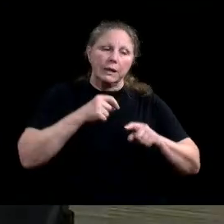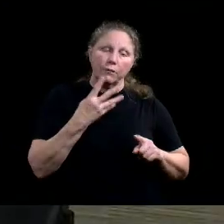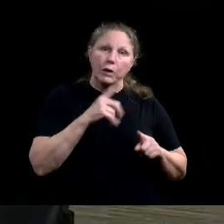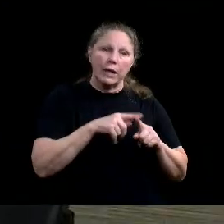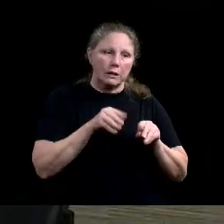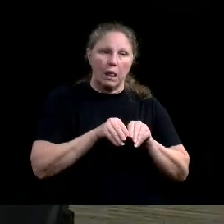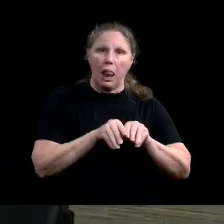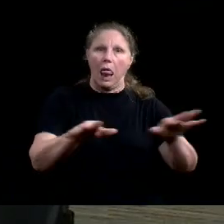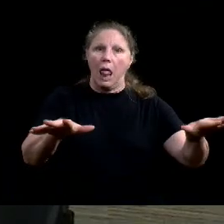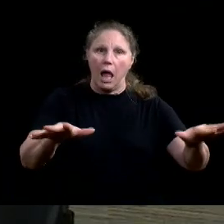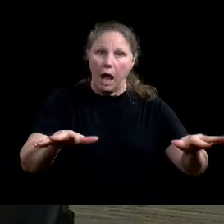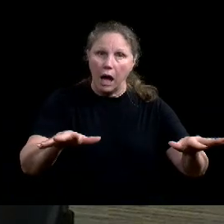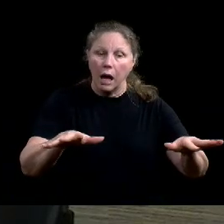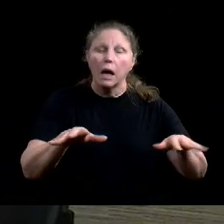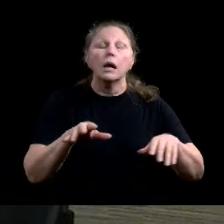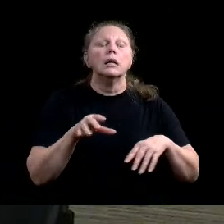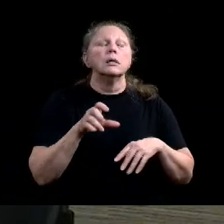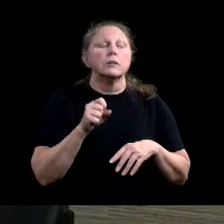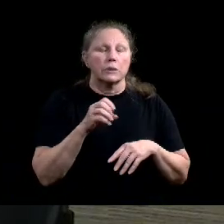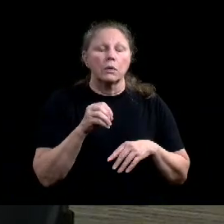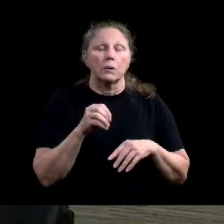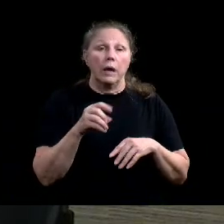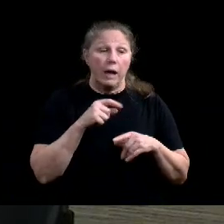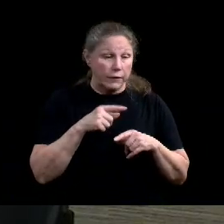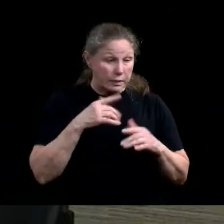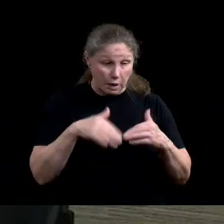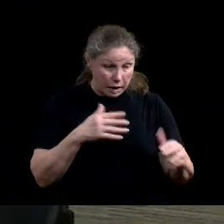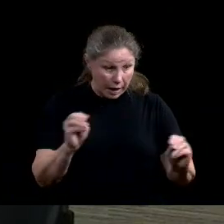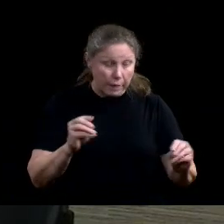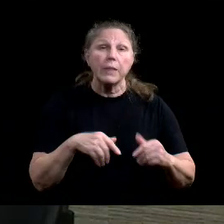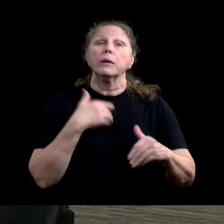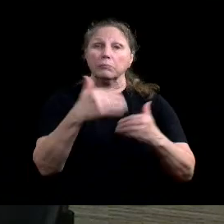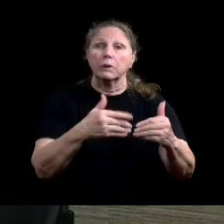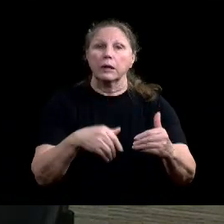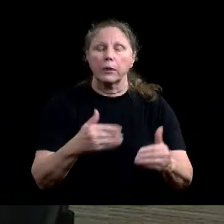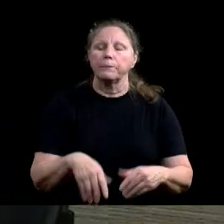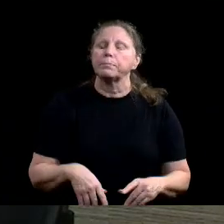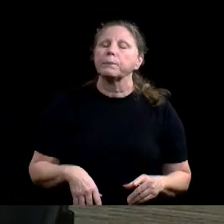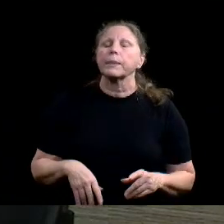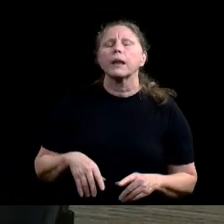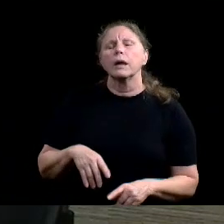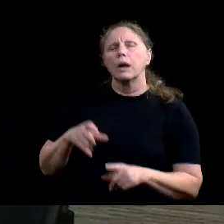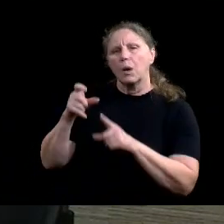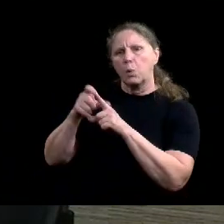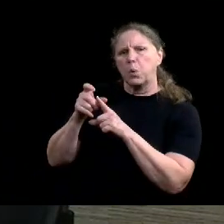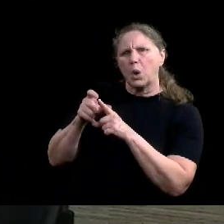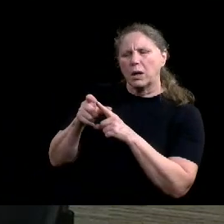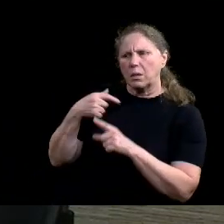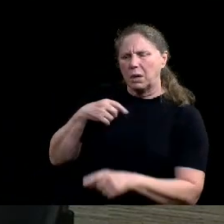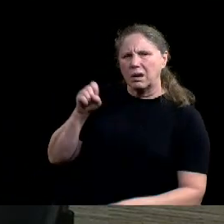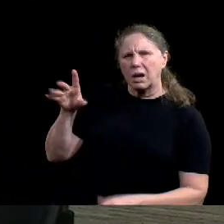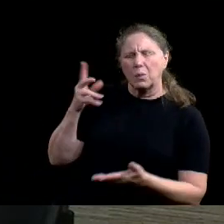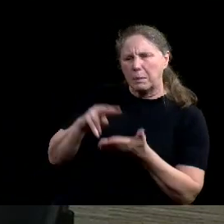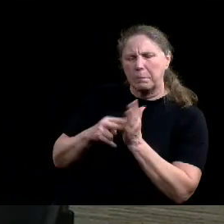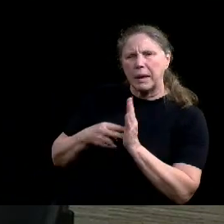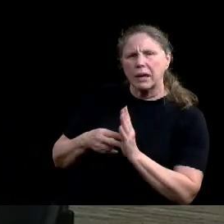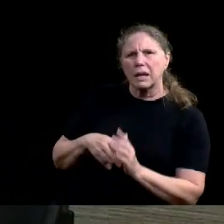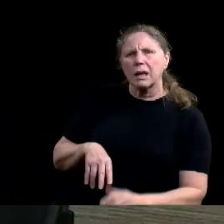Okay, there's a term floating around that people need to figure out what it is. What is R naught, and why is it